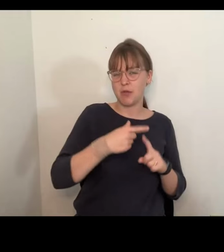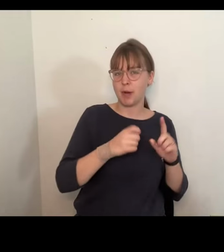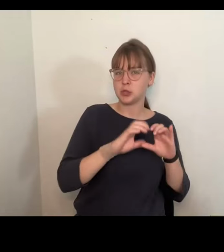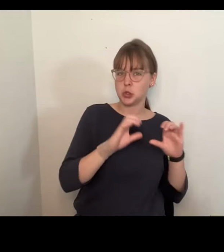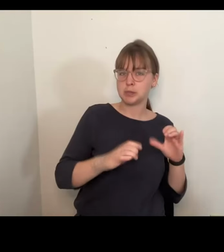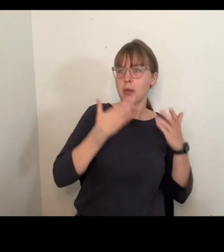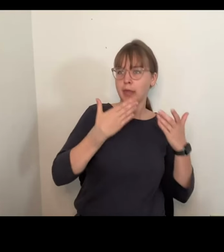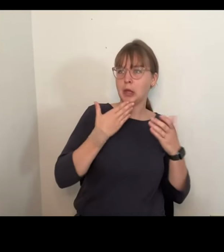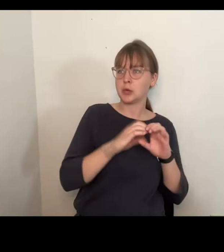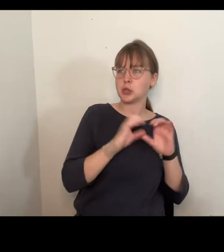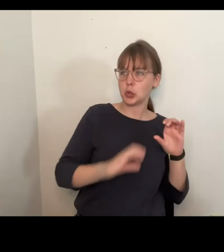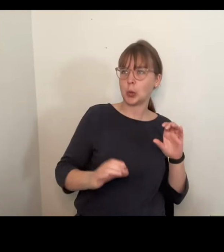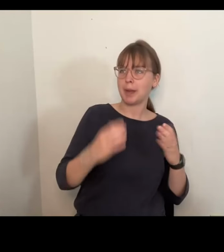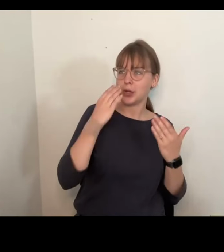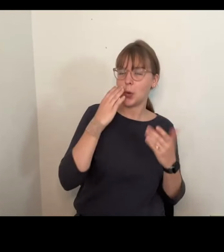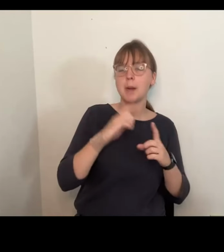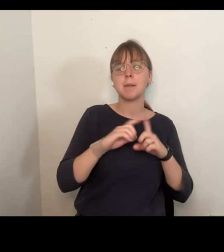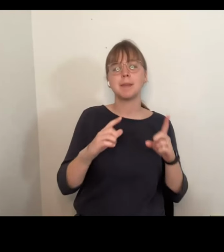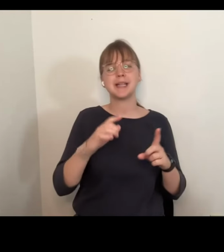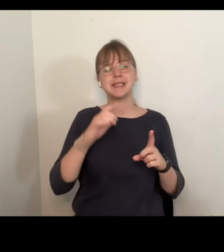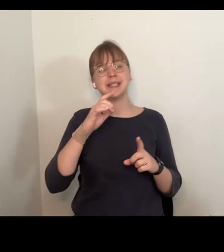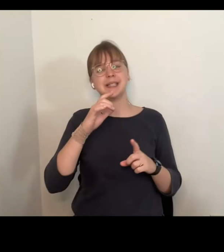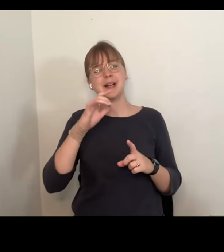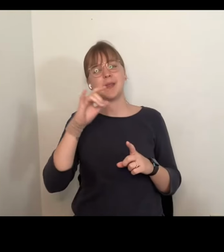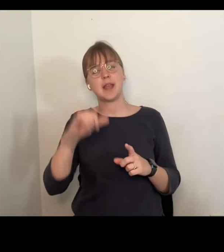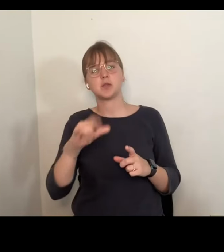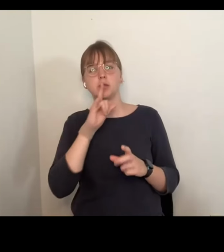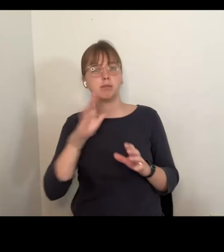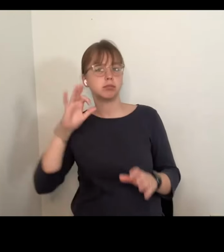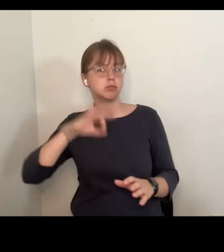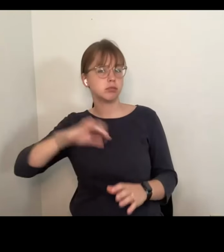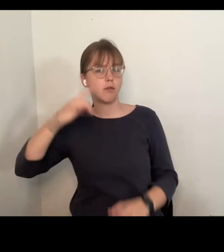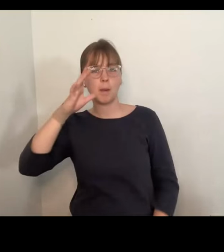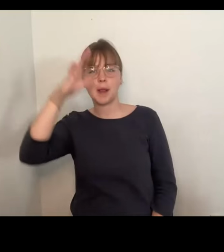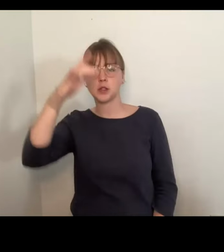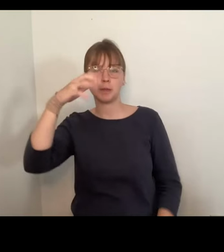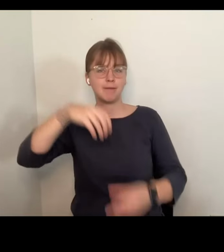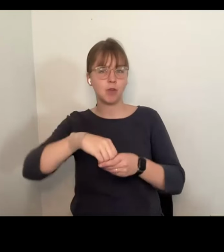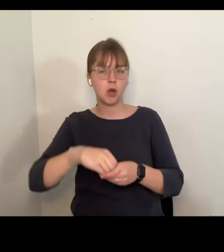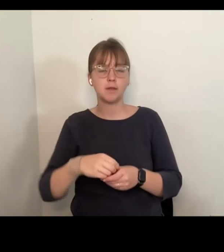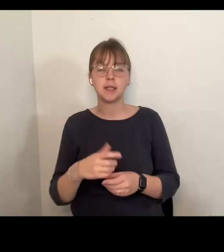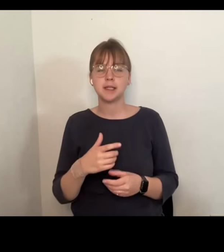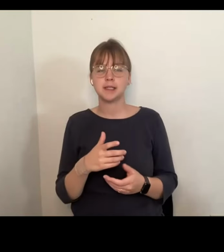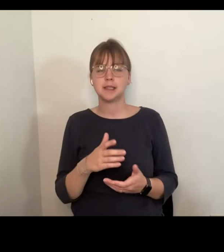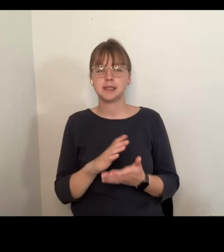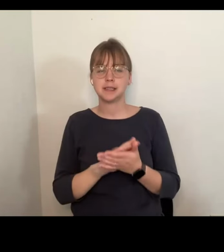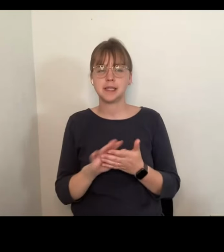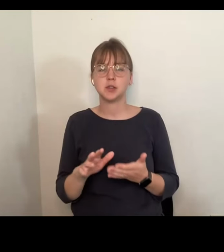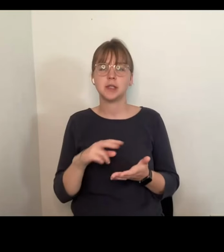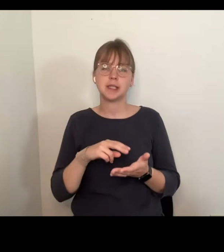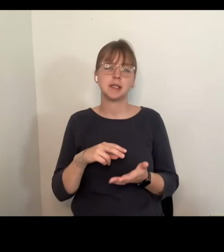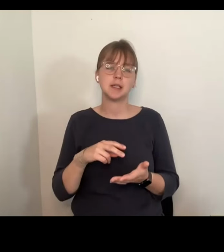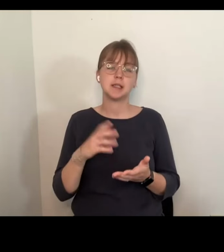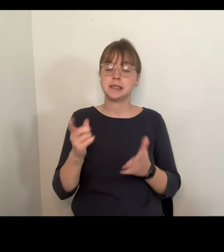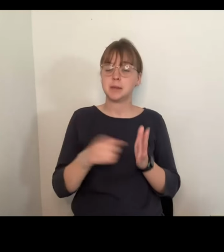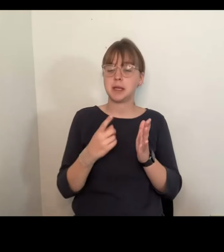thank you for that. But there's definitely so much to standing in a parking lot for half an hour talking to somebody after